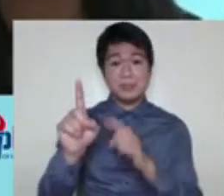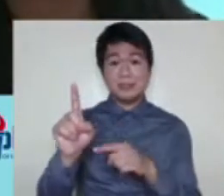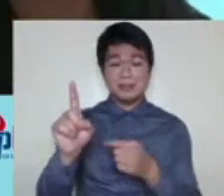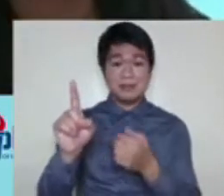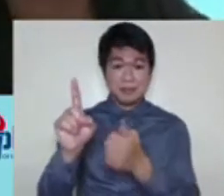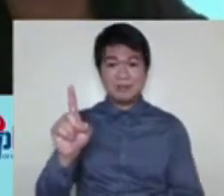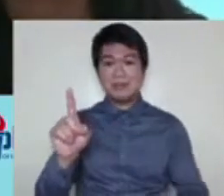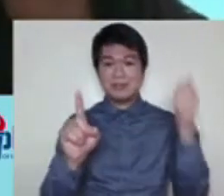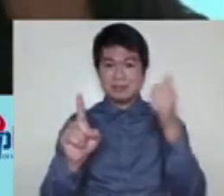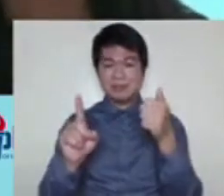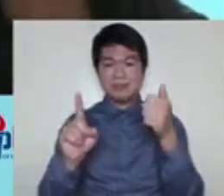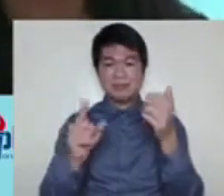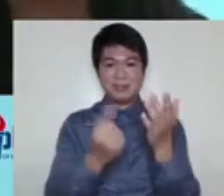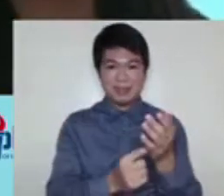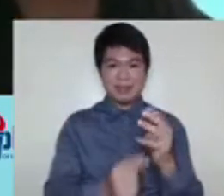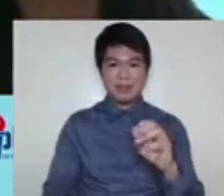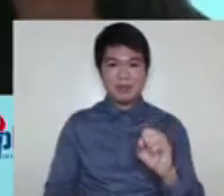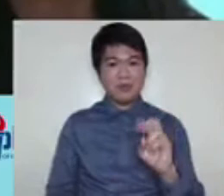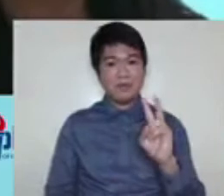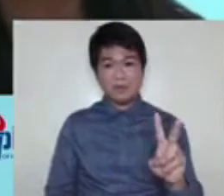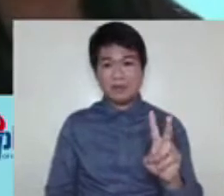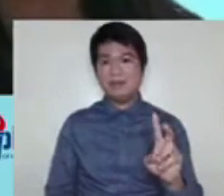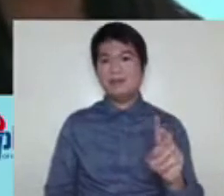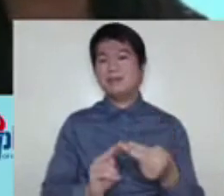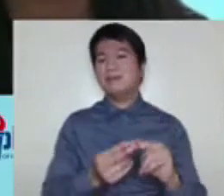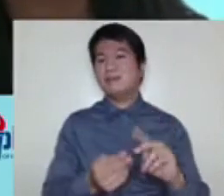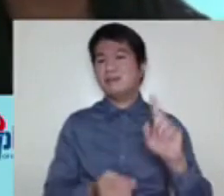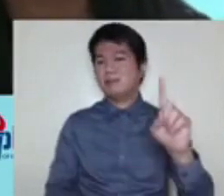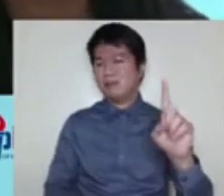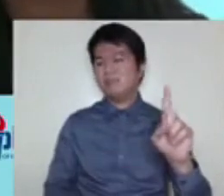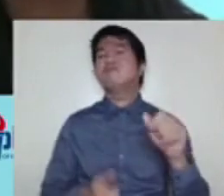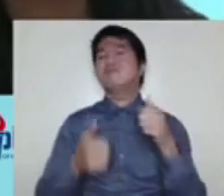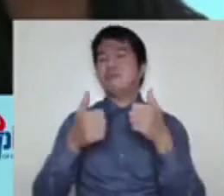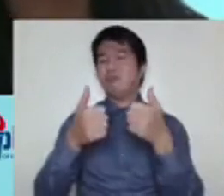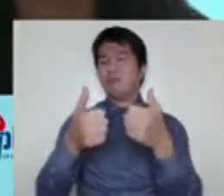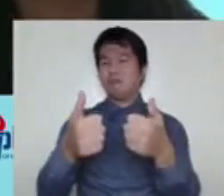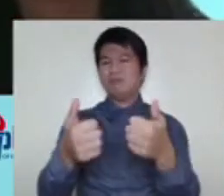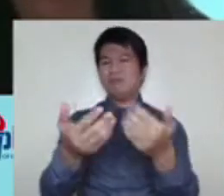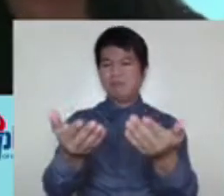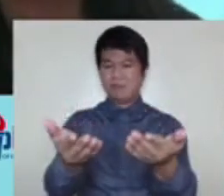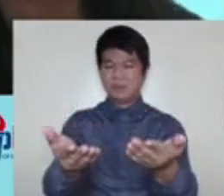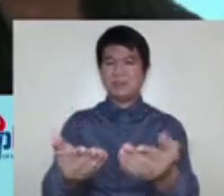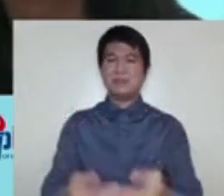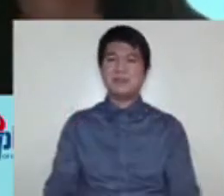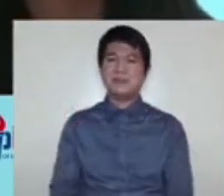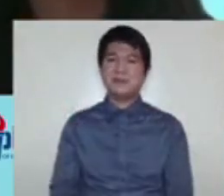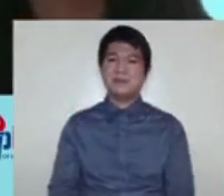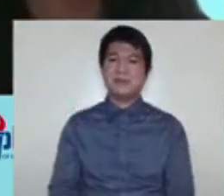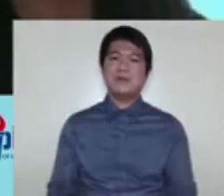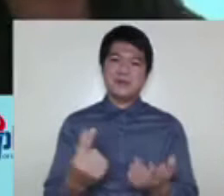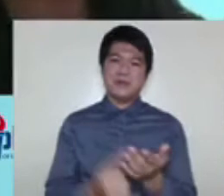1. And then that will be enough. That will be enough for you to be graded with an outstanding.